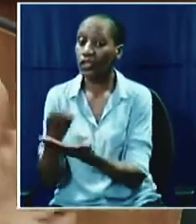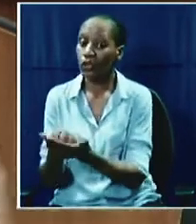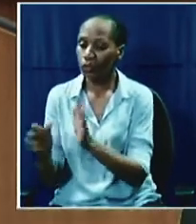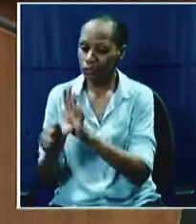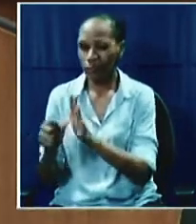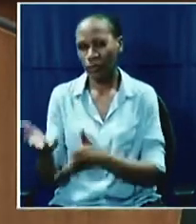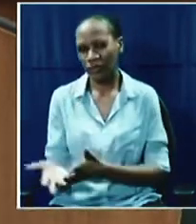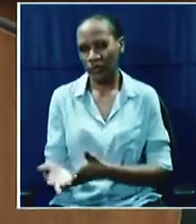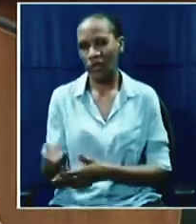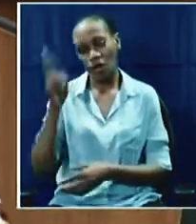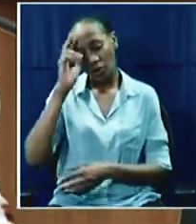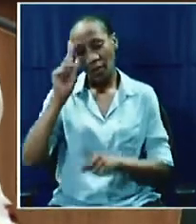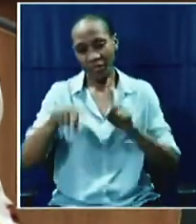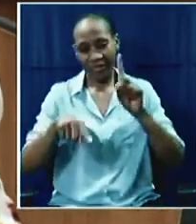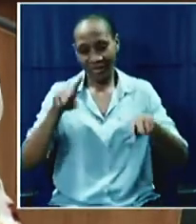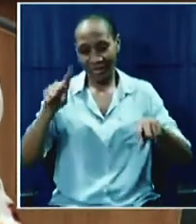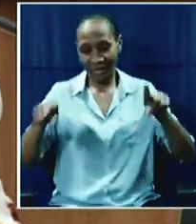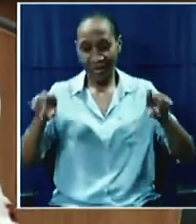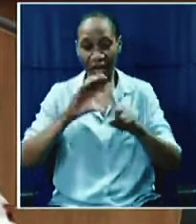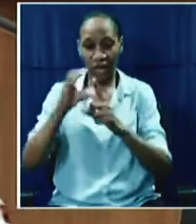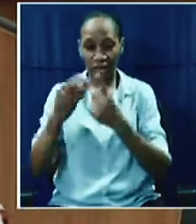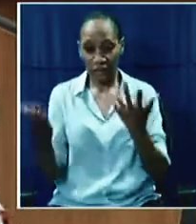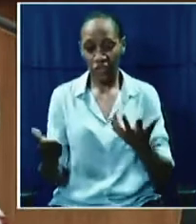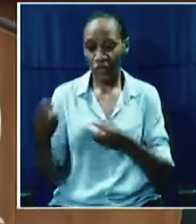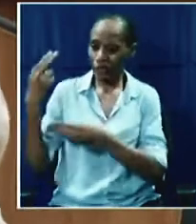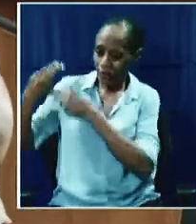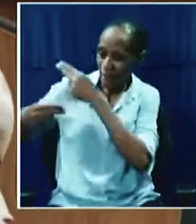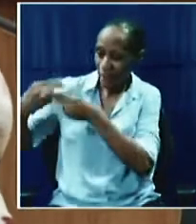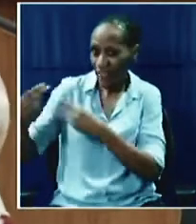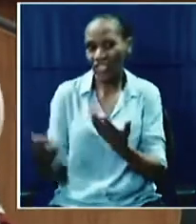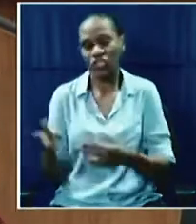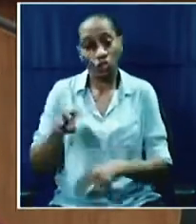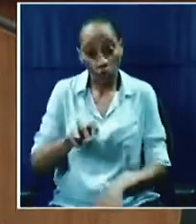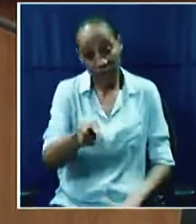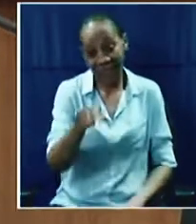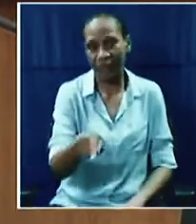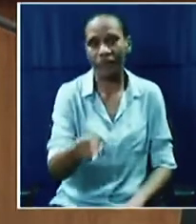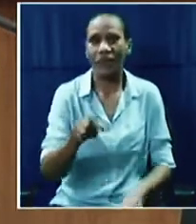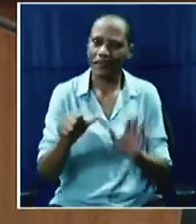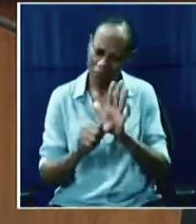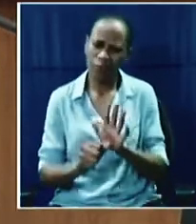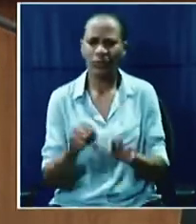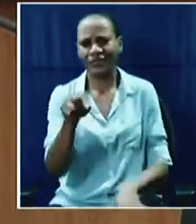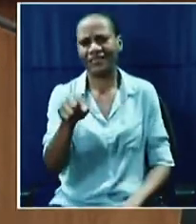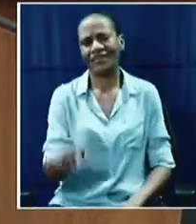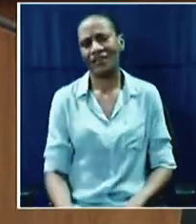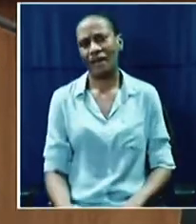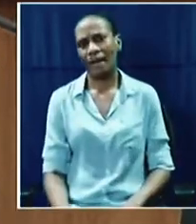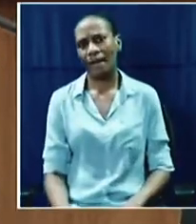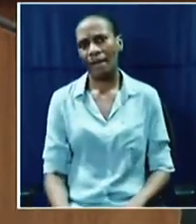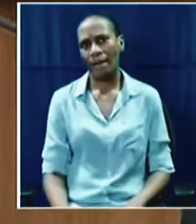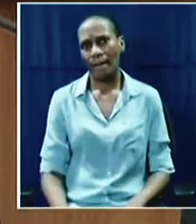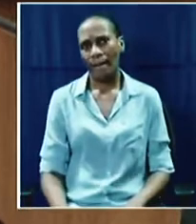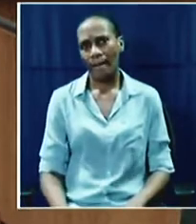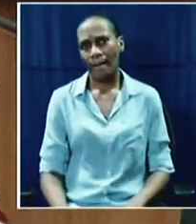with a diverse flora, fauna, and cultural heritage, tourism is very important in these